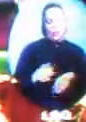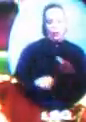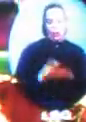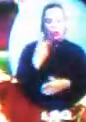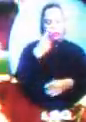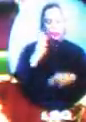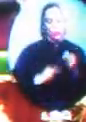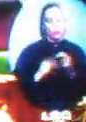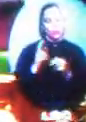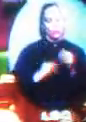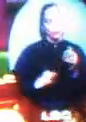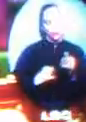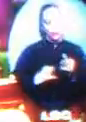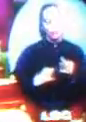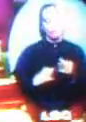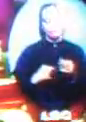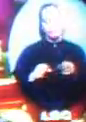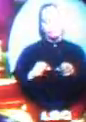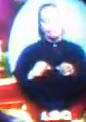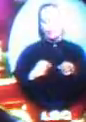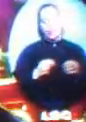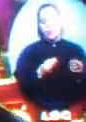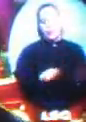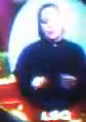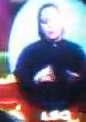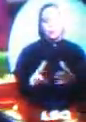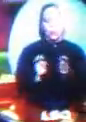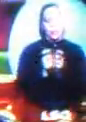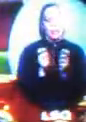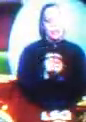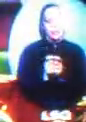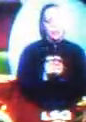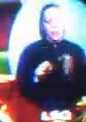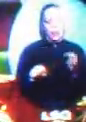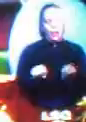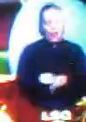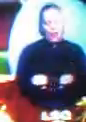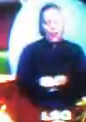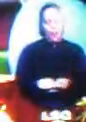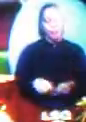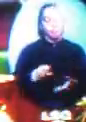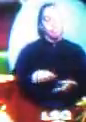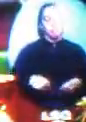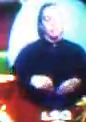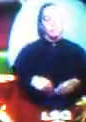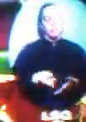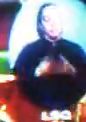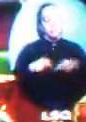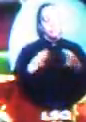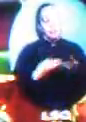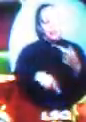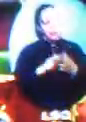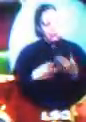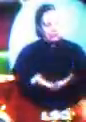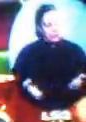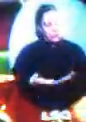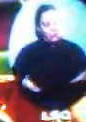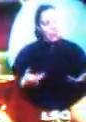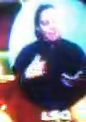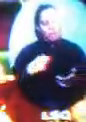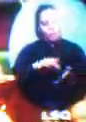federal counterpart that the government would not fund this electric transmission line. With